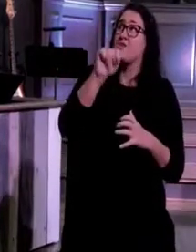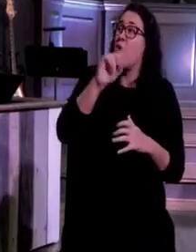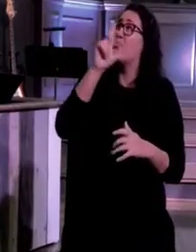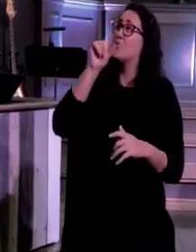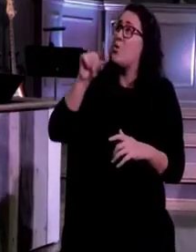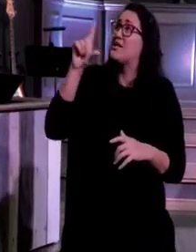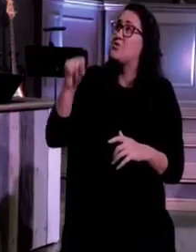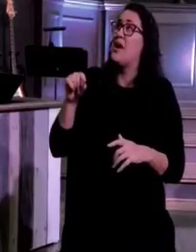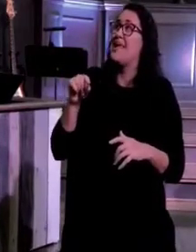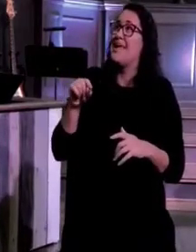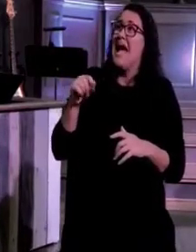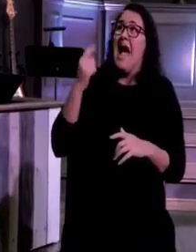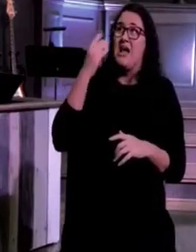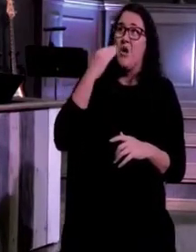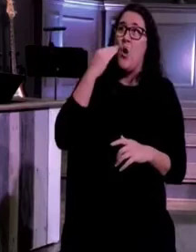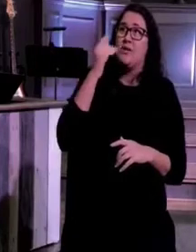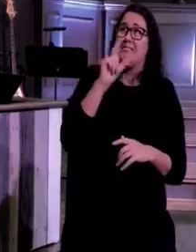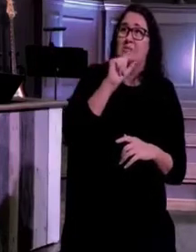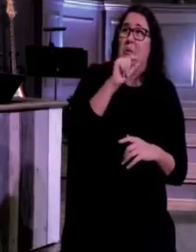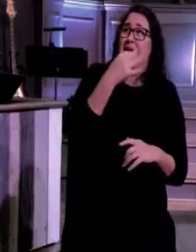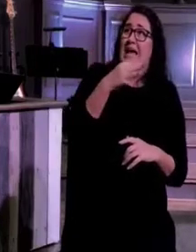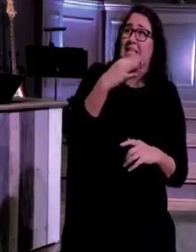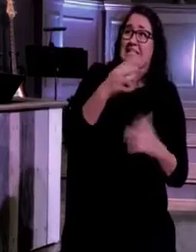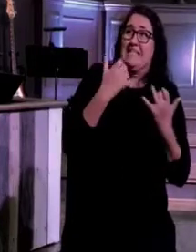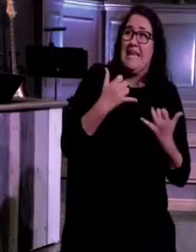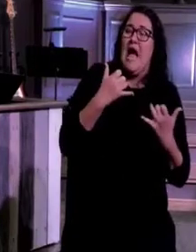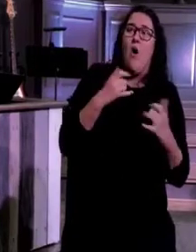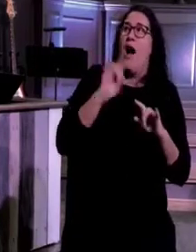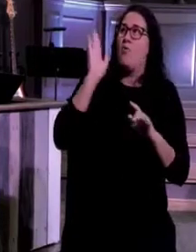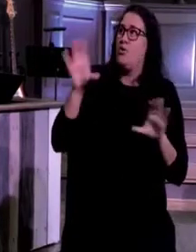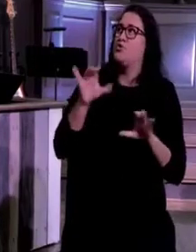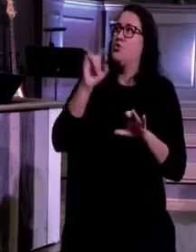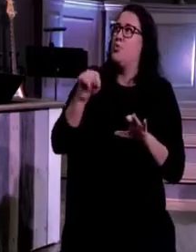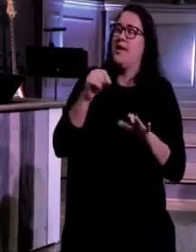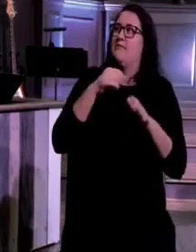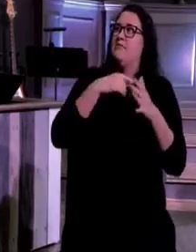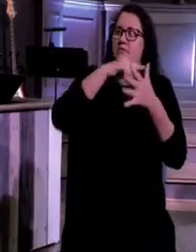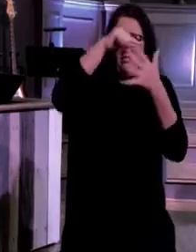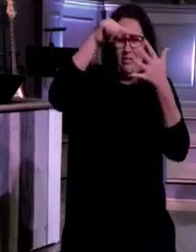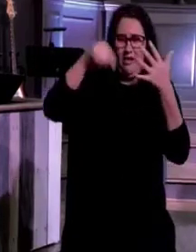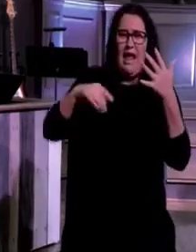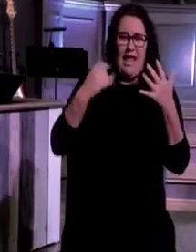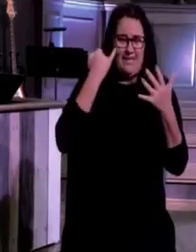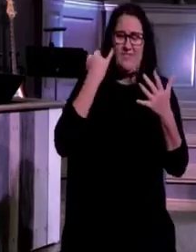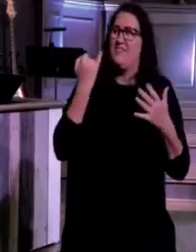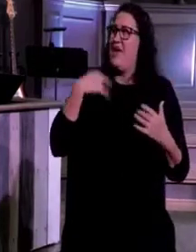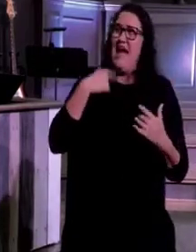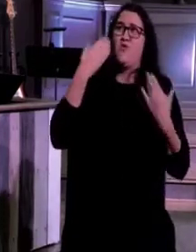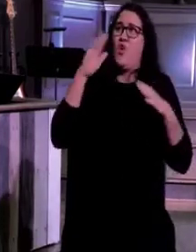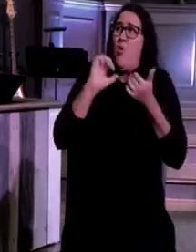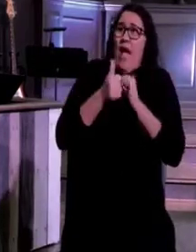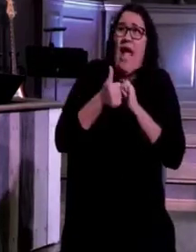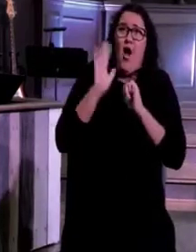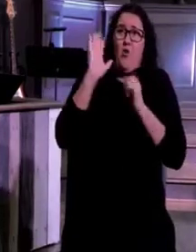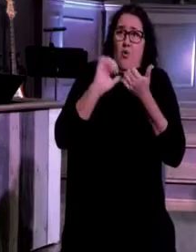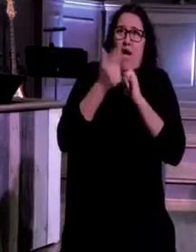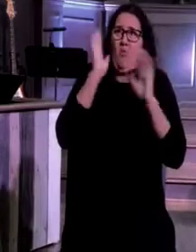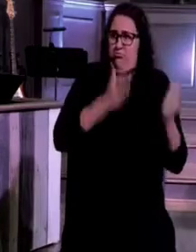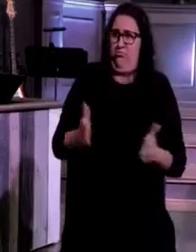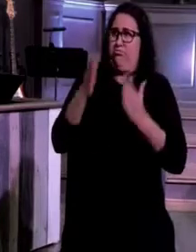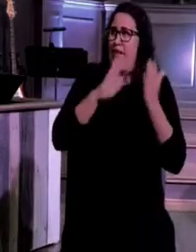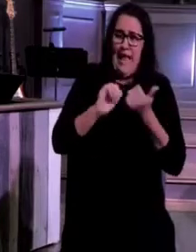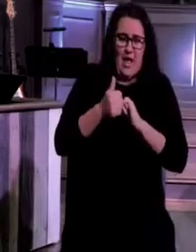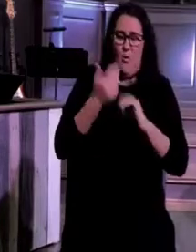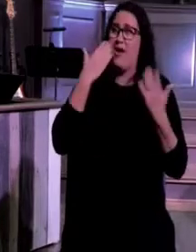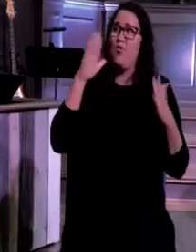though it's 2019, I'll do it. Even though whatever, God, even though I don't know how I'm going to do it, how I'm going to pull it off, I don't